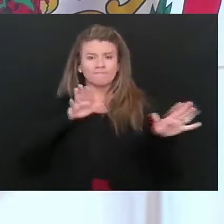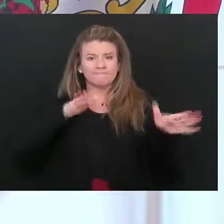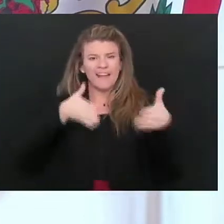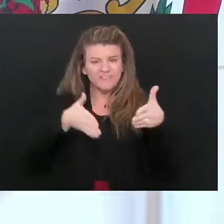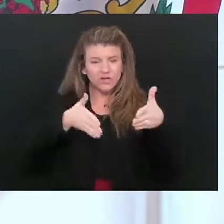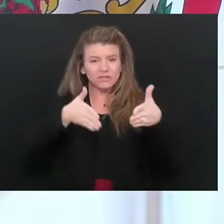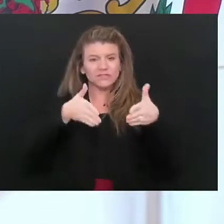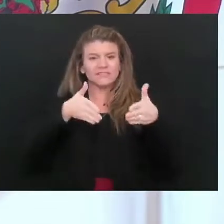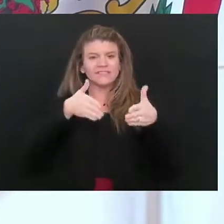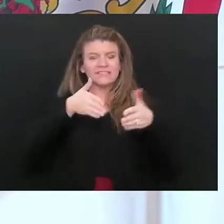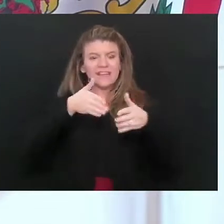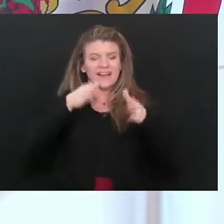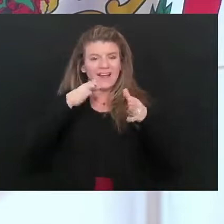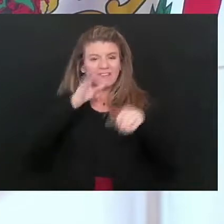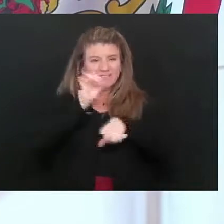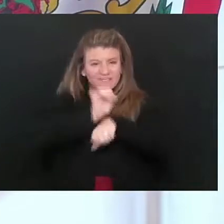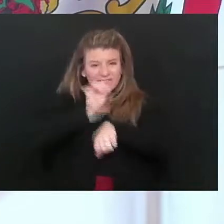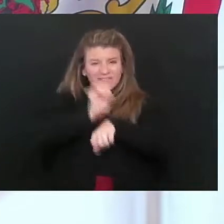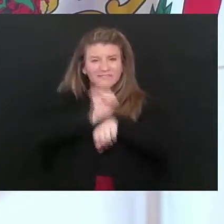that